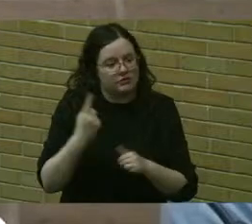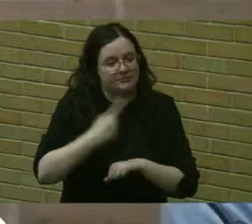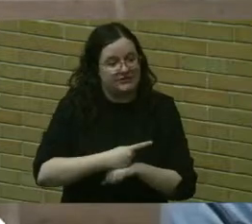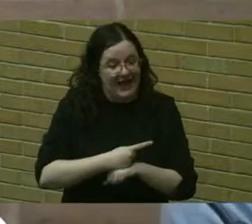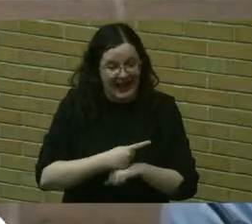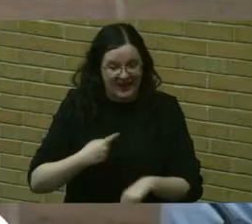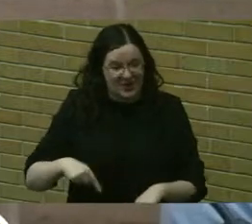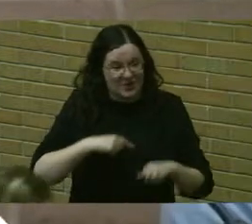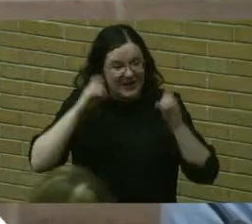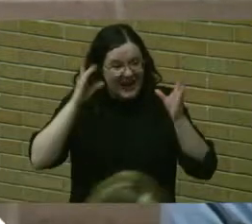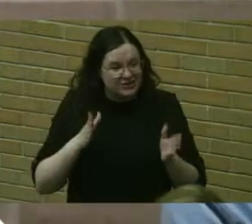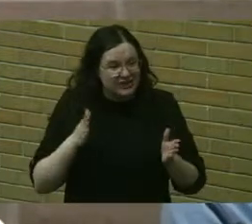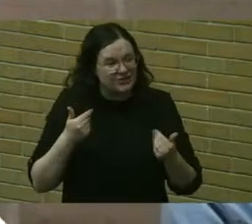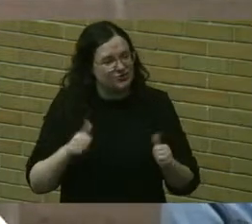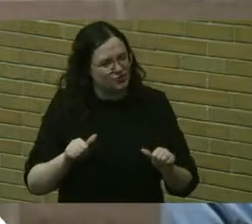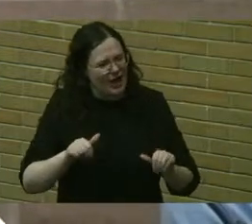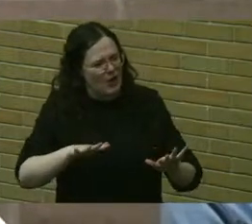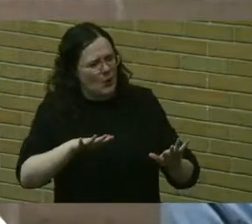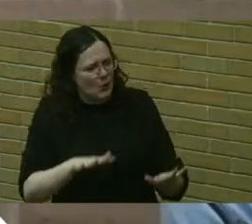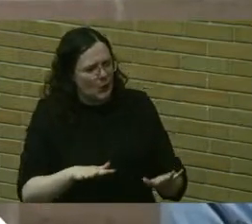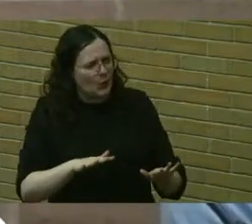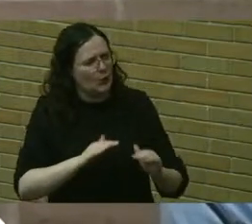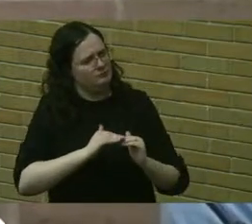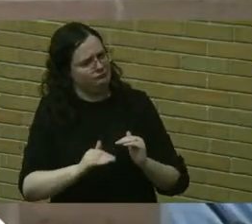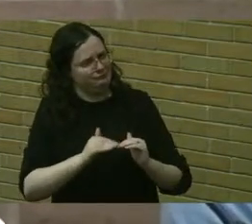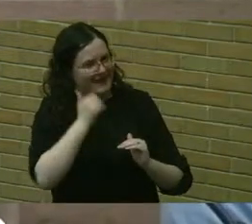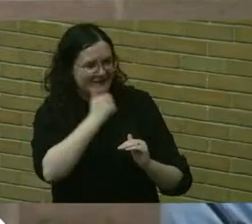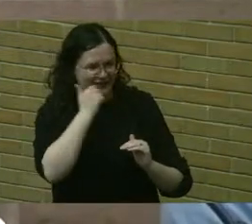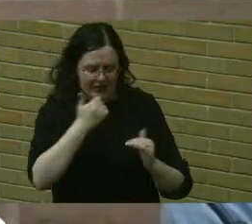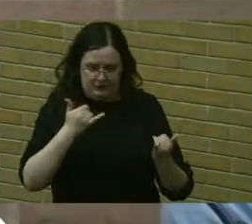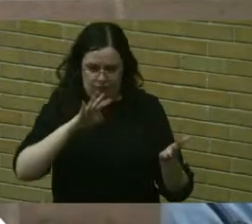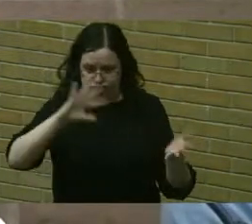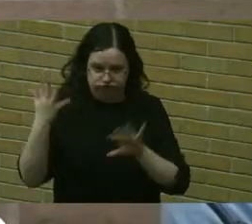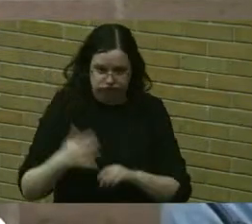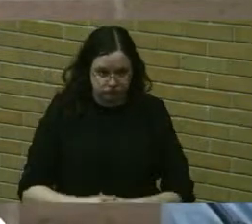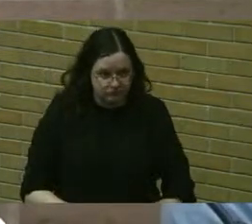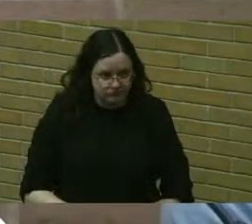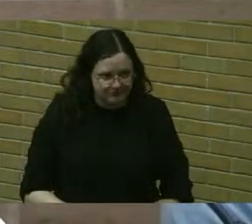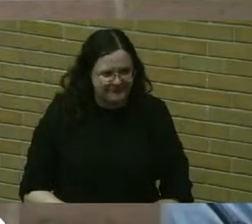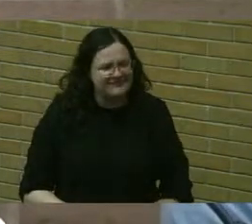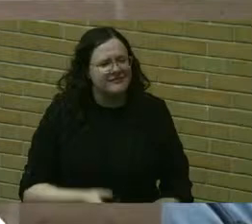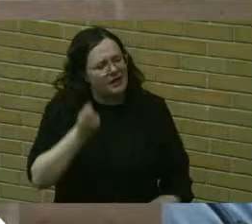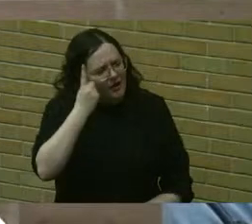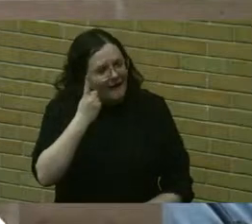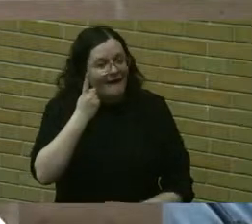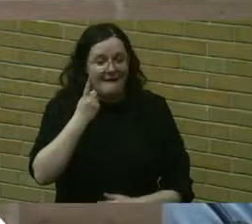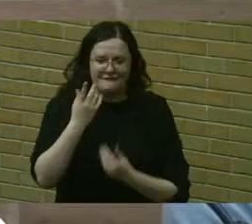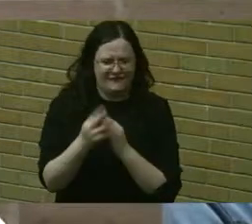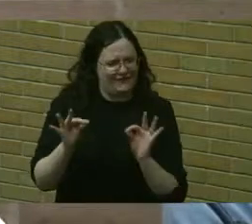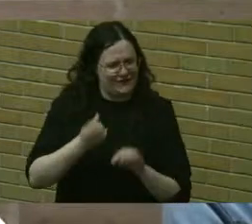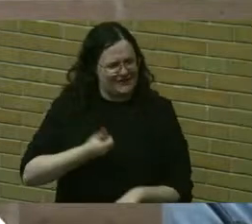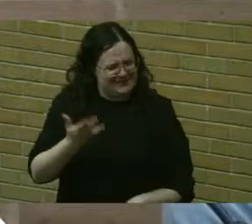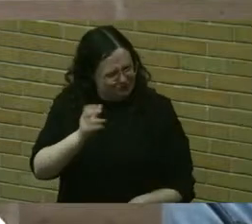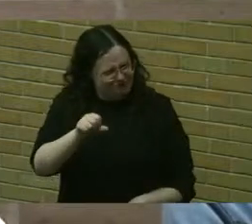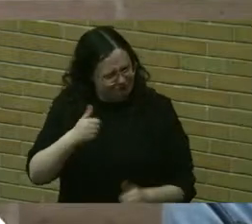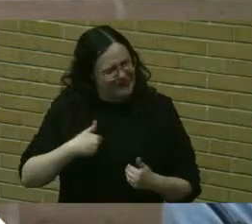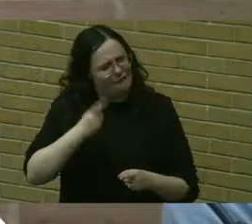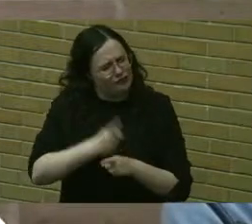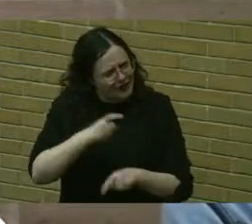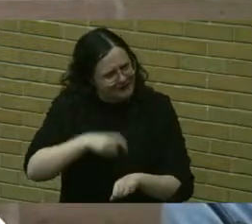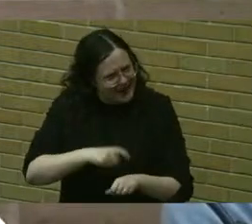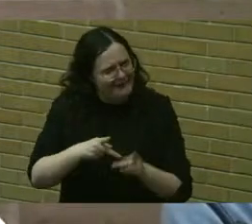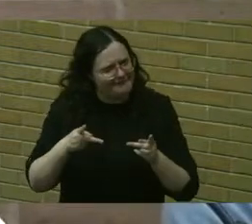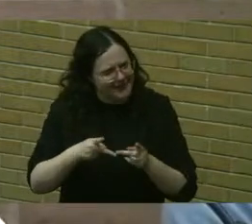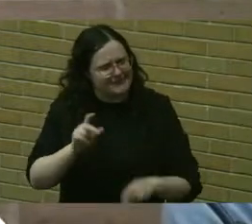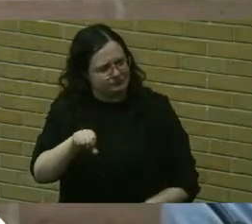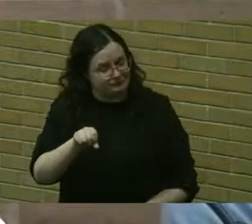so hard to achieve on a daily basis. There's certainly a time and place for free speech during rallies and protests, but it